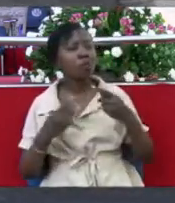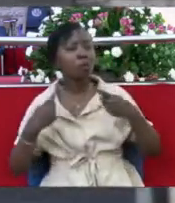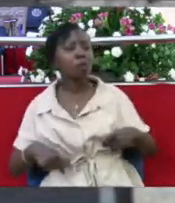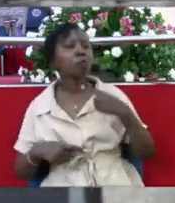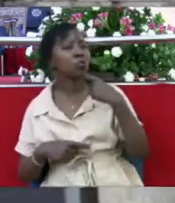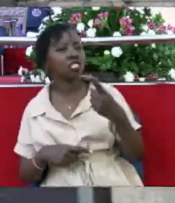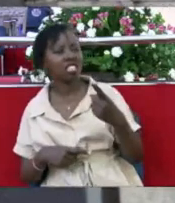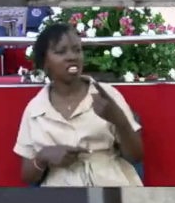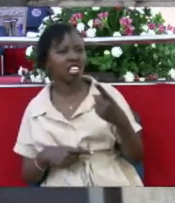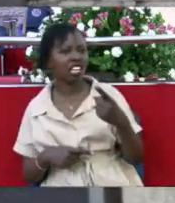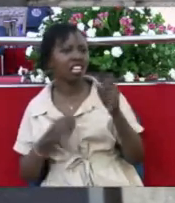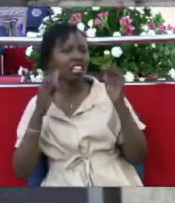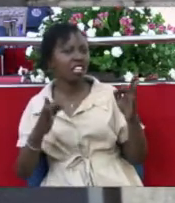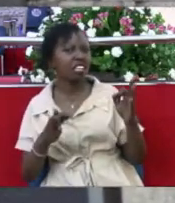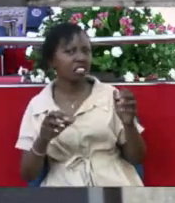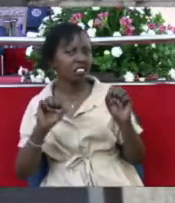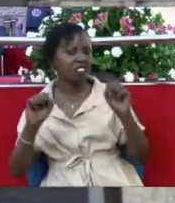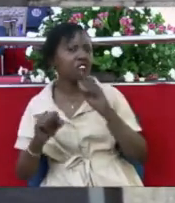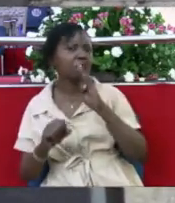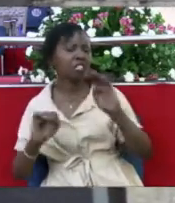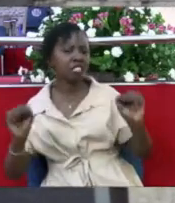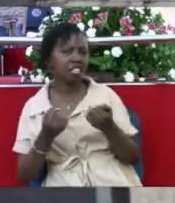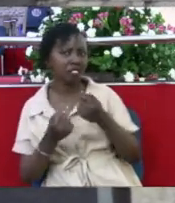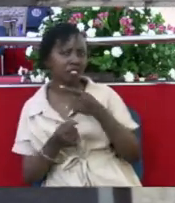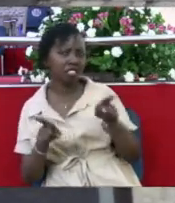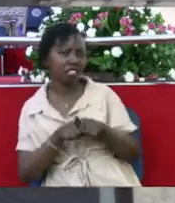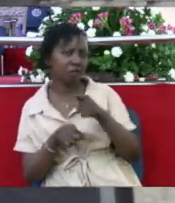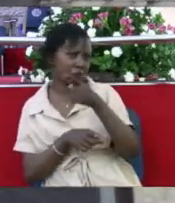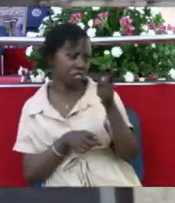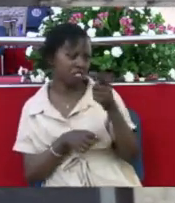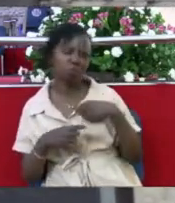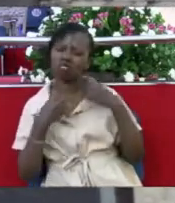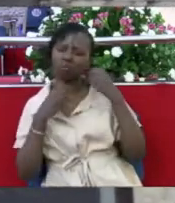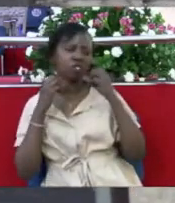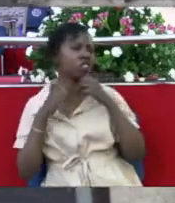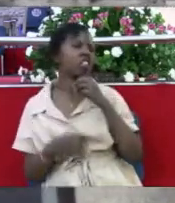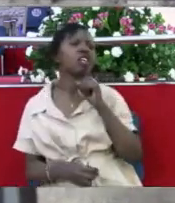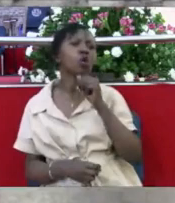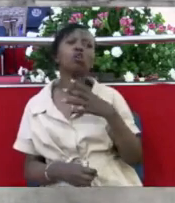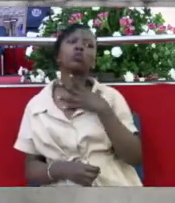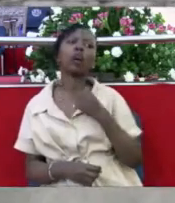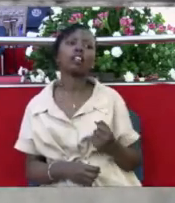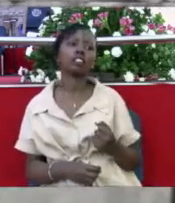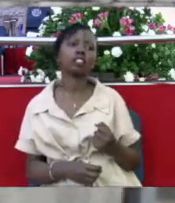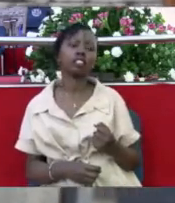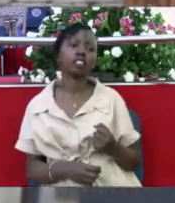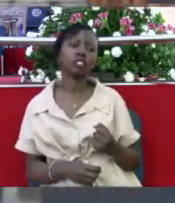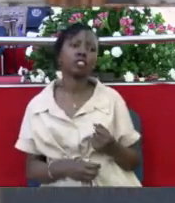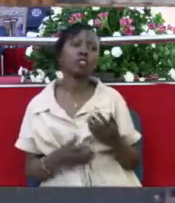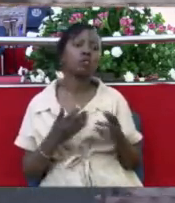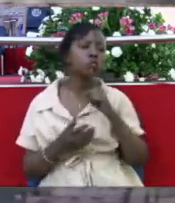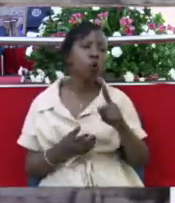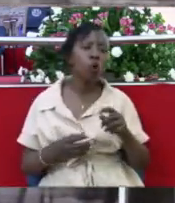wanasema, kama hii ndio wokovu ni kama mimi sitaki. If this is salvation, then I don't want it. It shows in the way you compromise. Inaonyesha vile wewe unaweza,